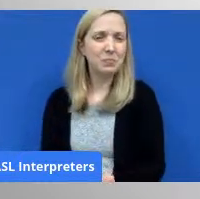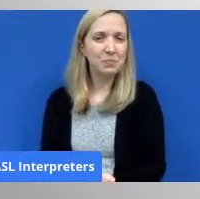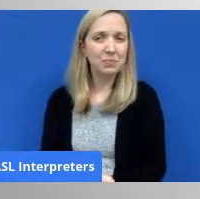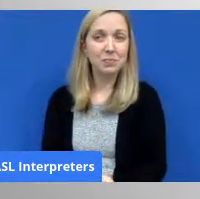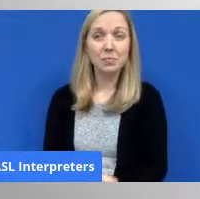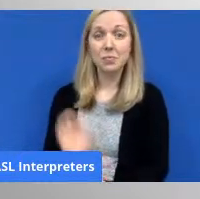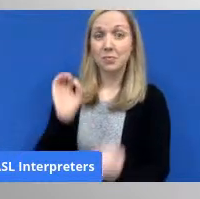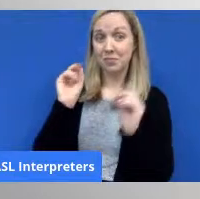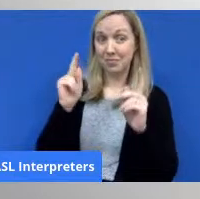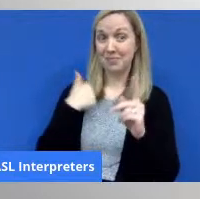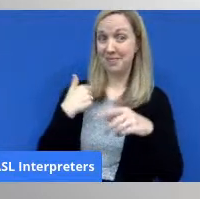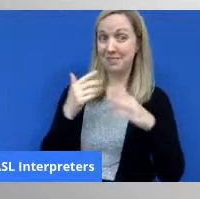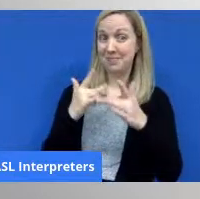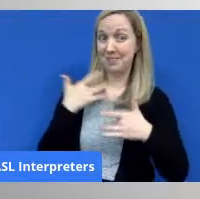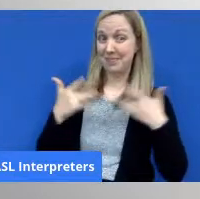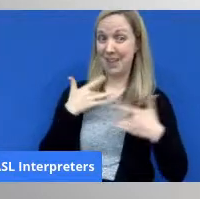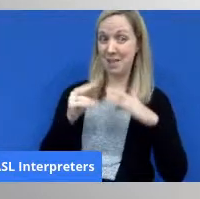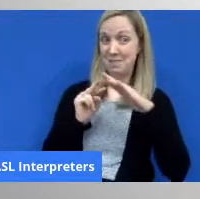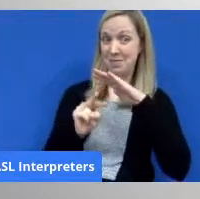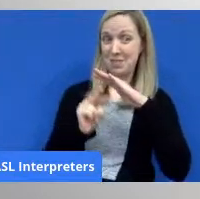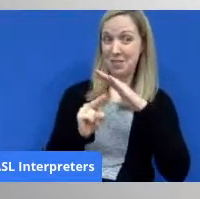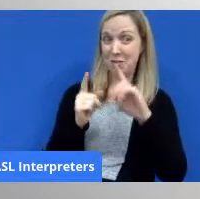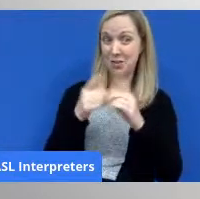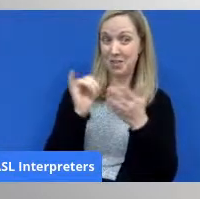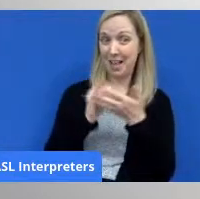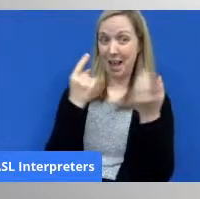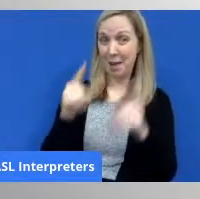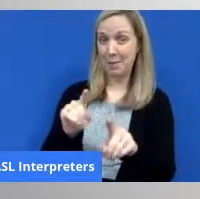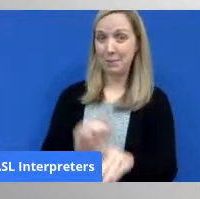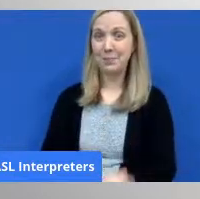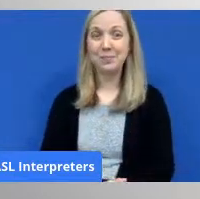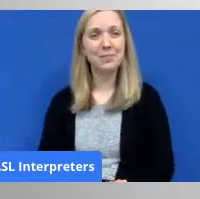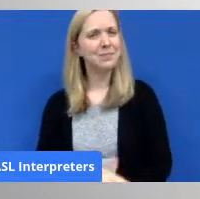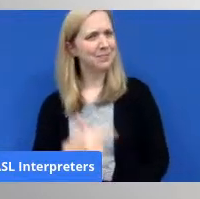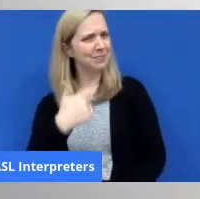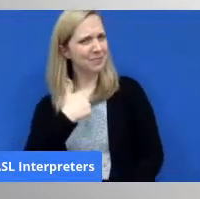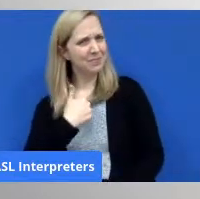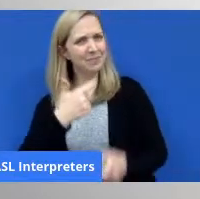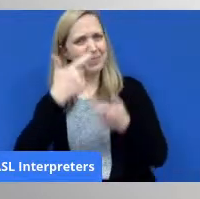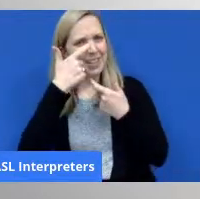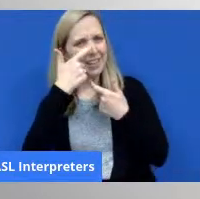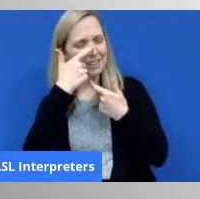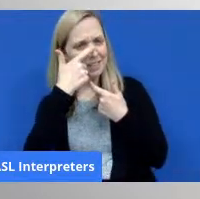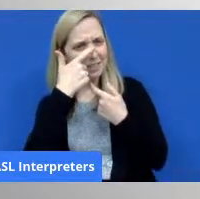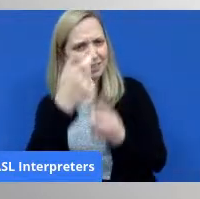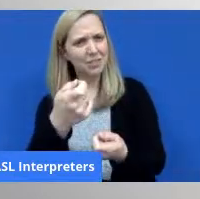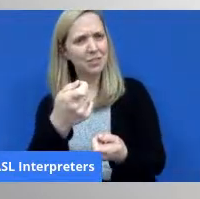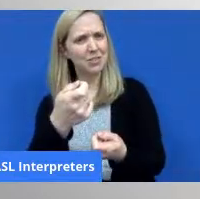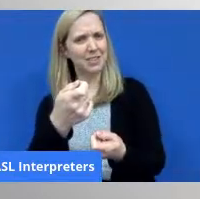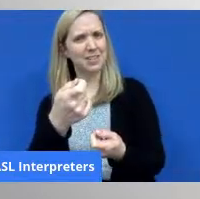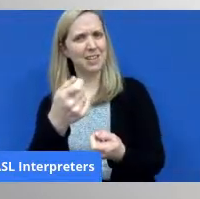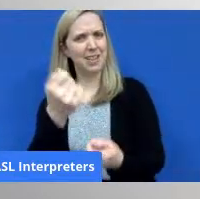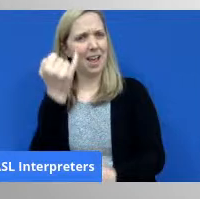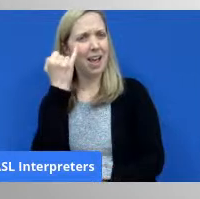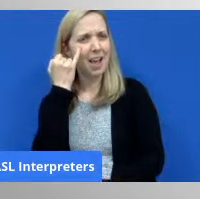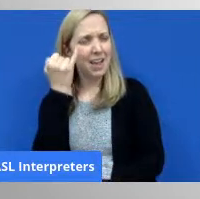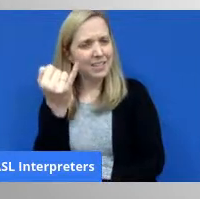Okay, looking forward to that. Good. I'm real interested in this idea